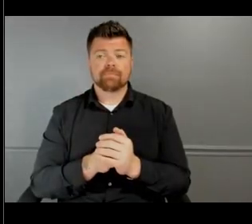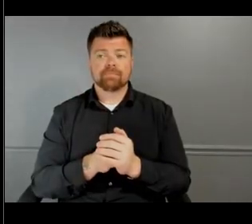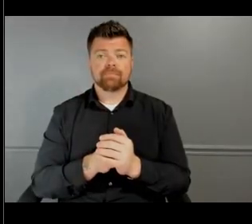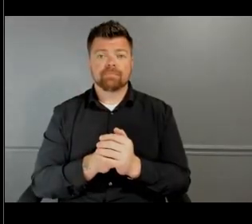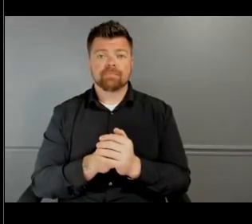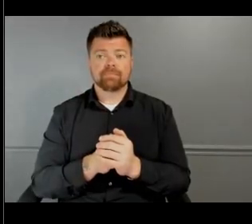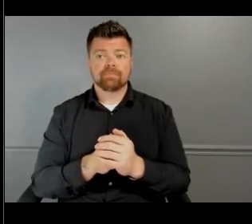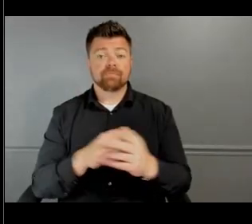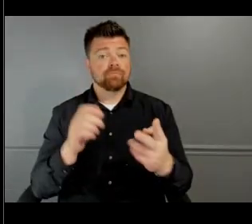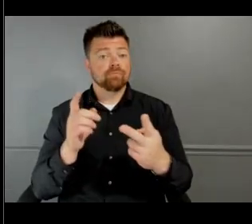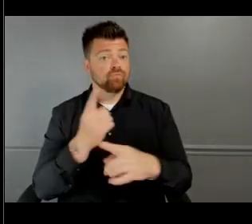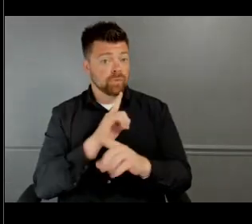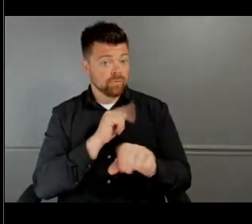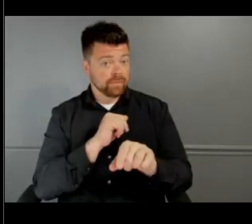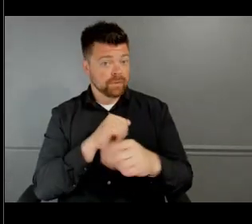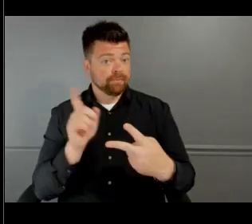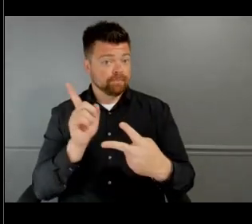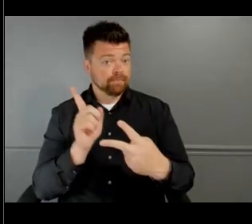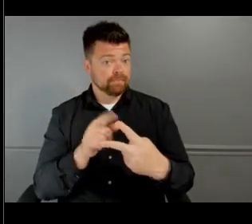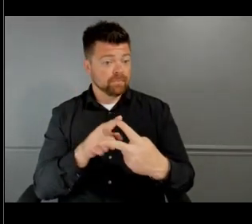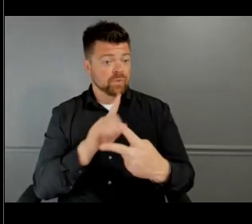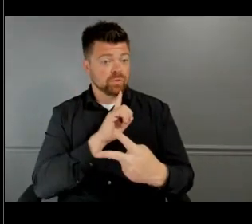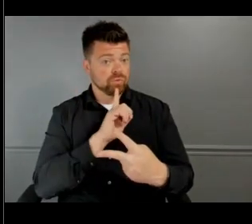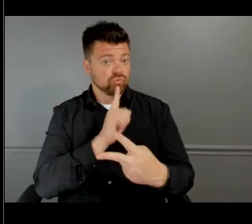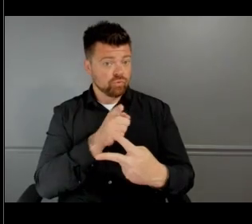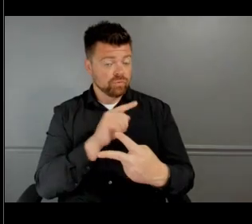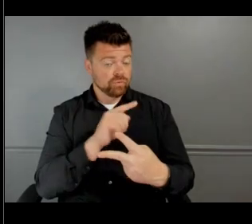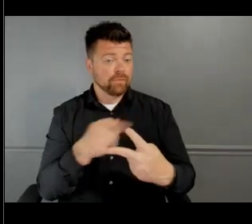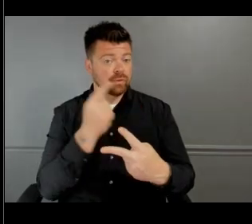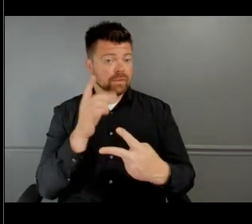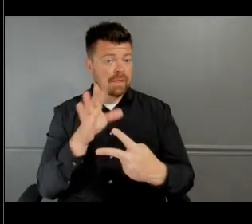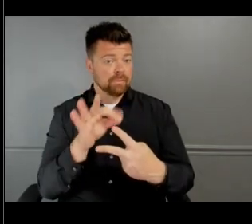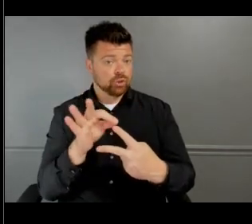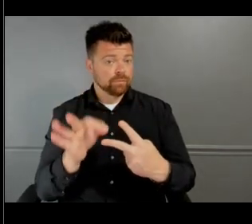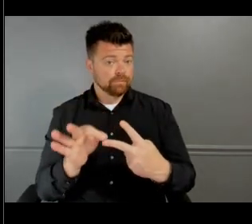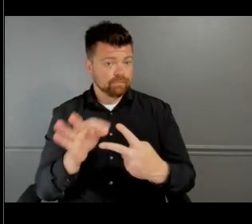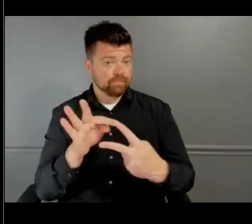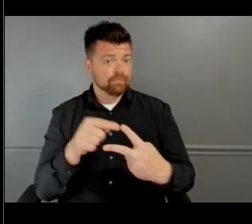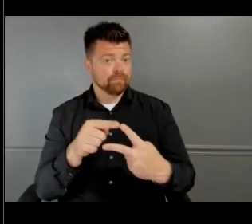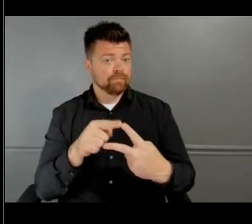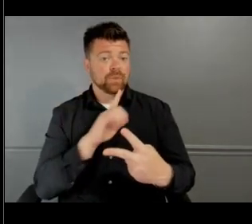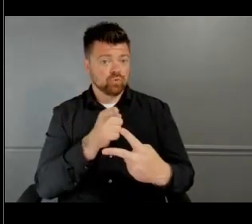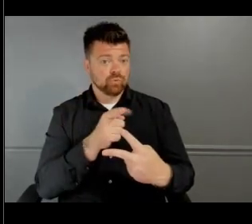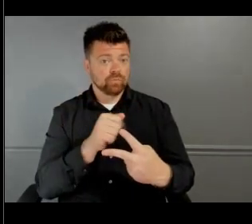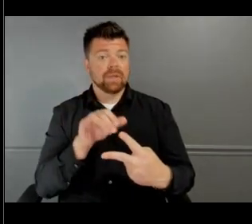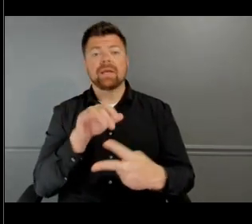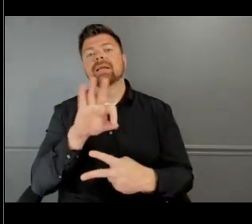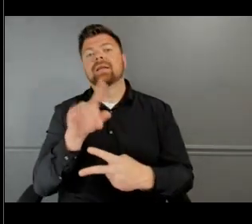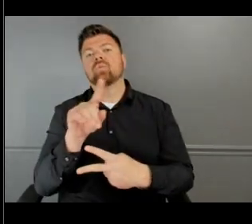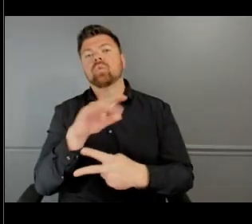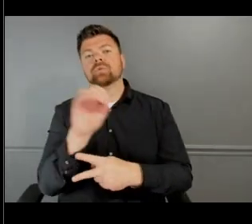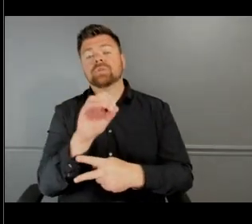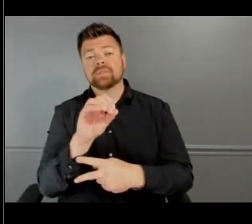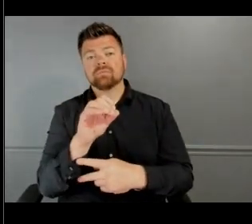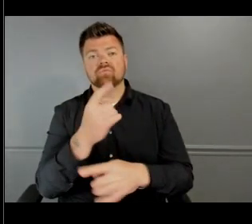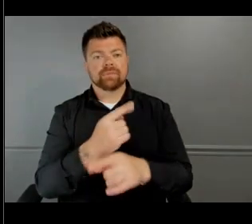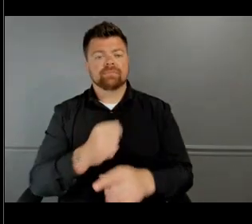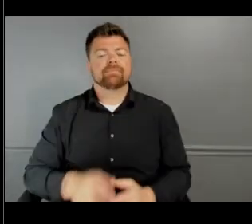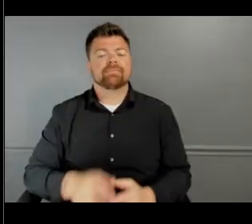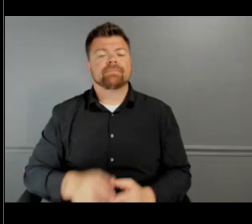And the correct answer for this was the first option. This is true. And 91% of you got this one